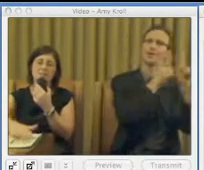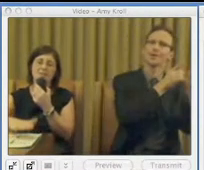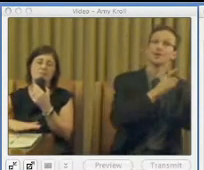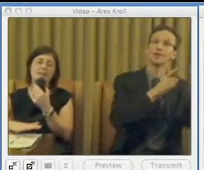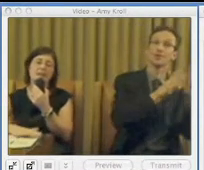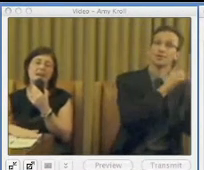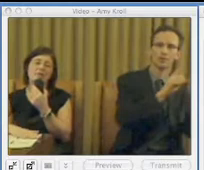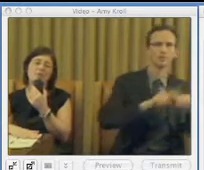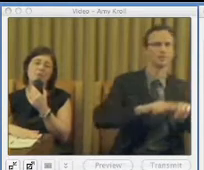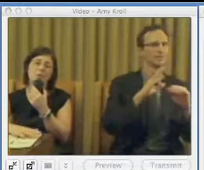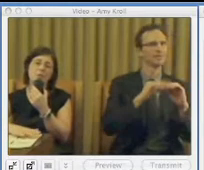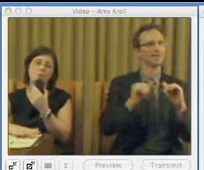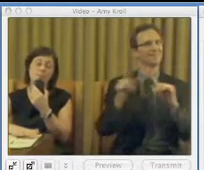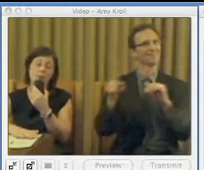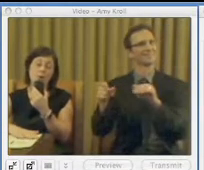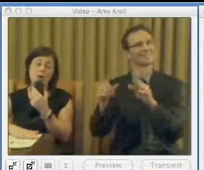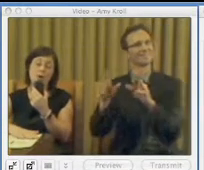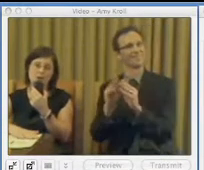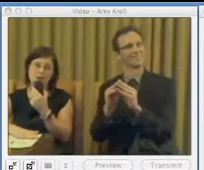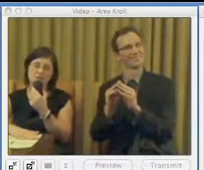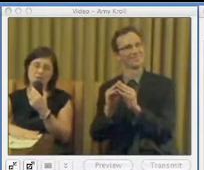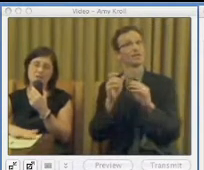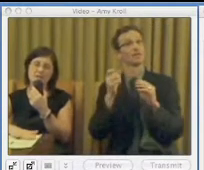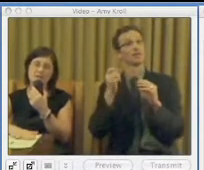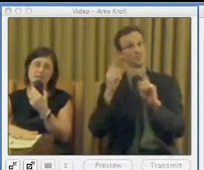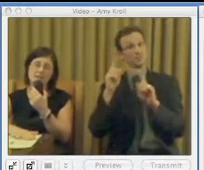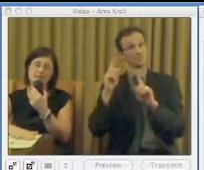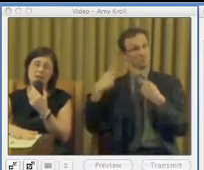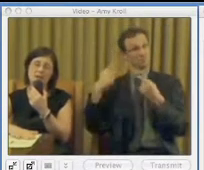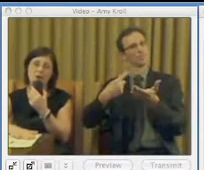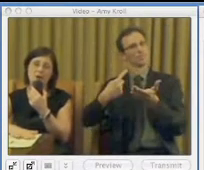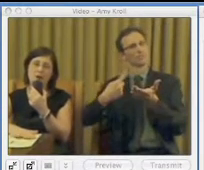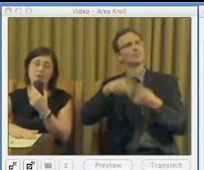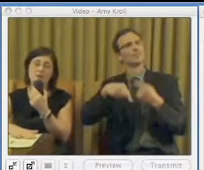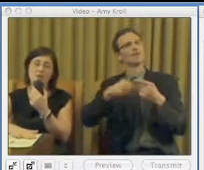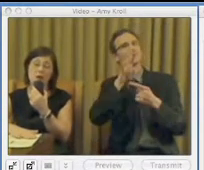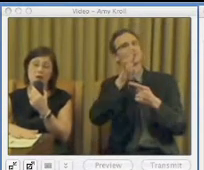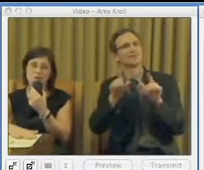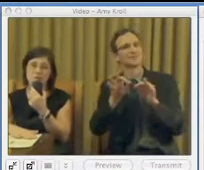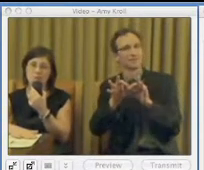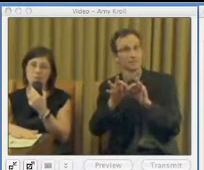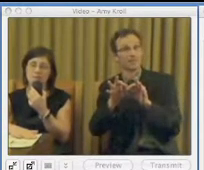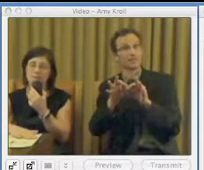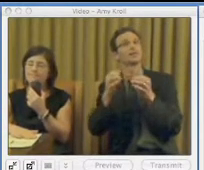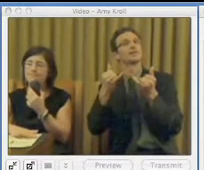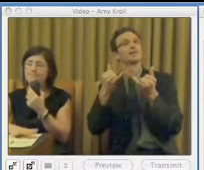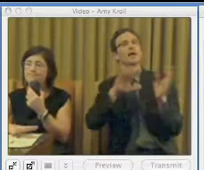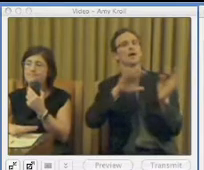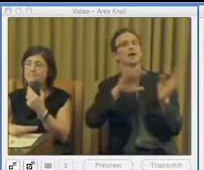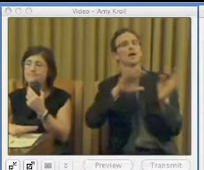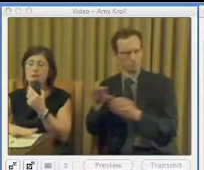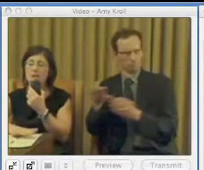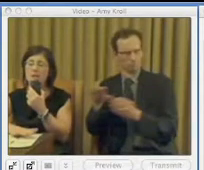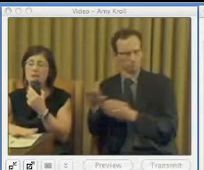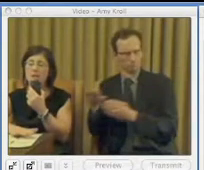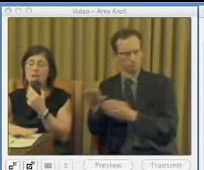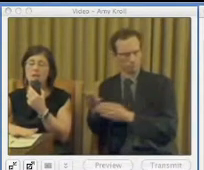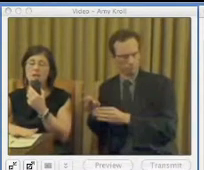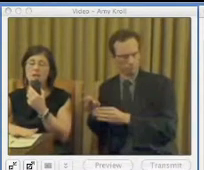So these are the sort of parameters that have been set out for spoken language interpreters. So let's consider then how they apply to us as sign language